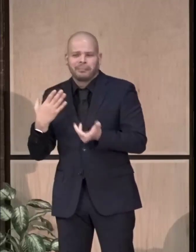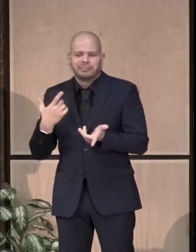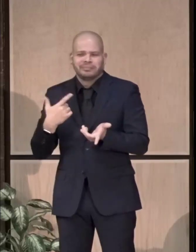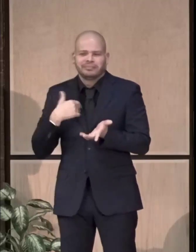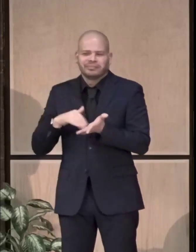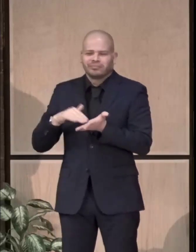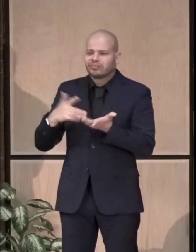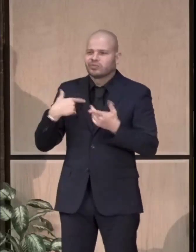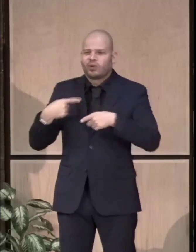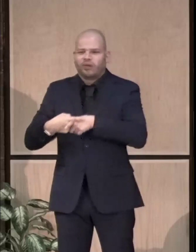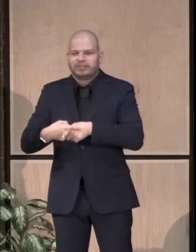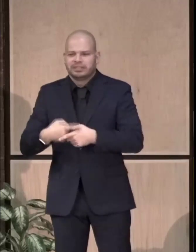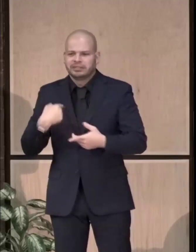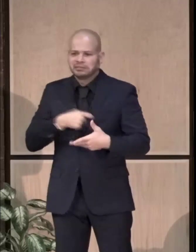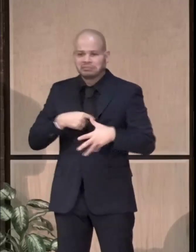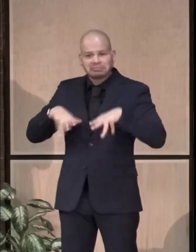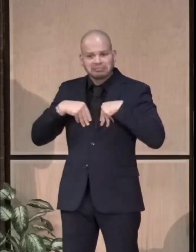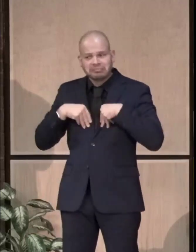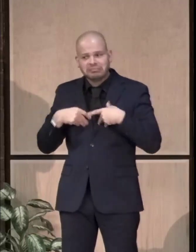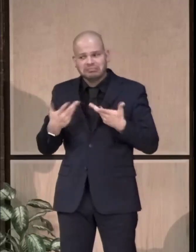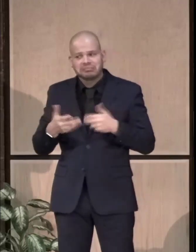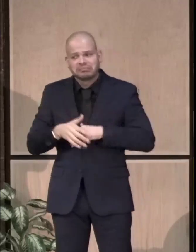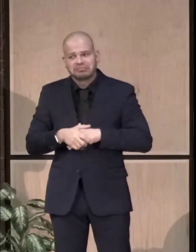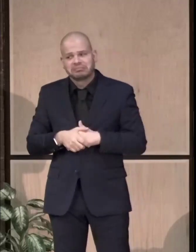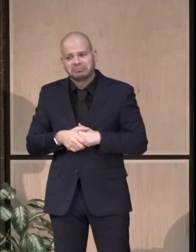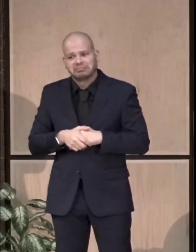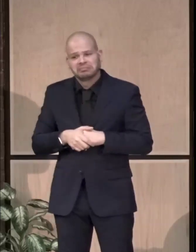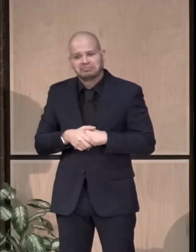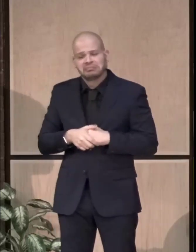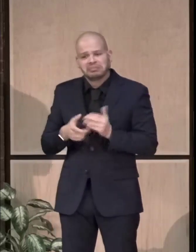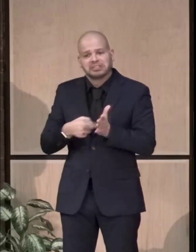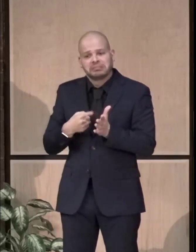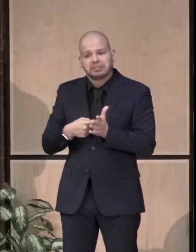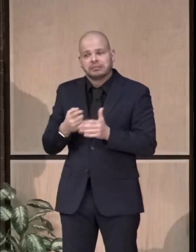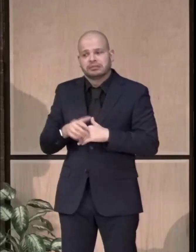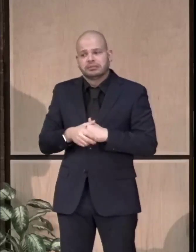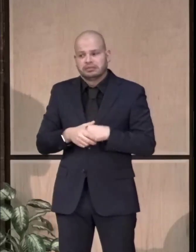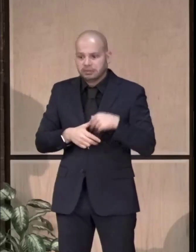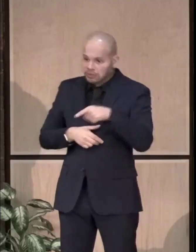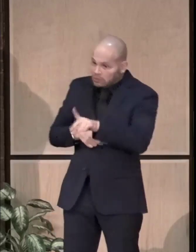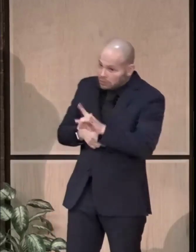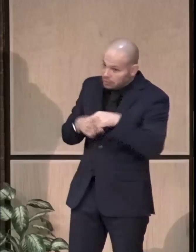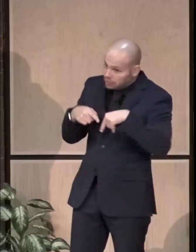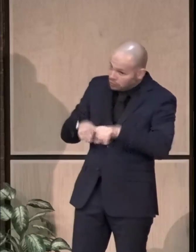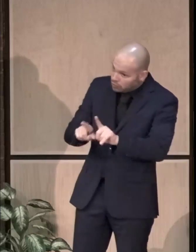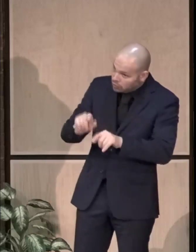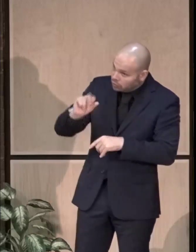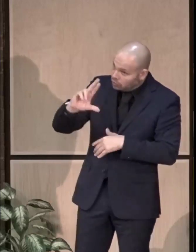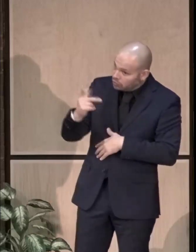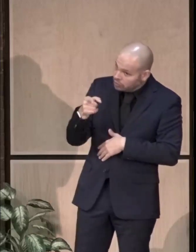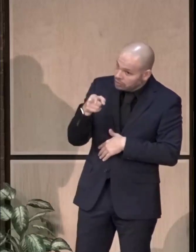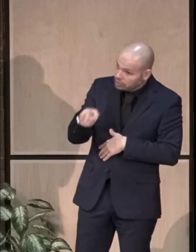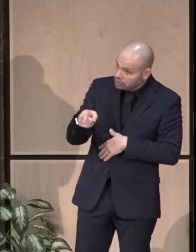So for you didn't have a battle assembly in August, did you? We did not. You had them in September